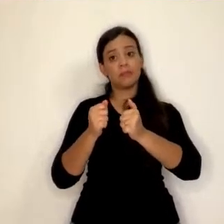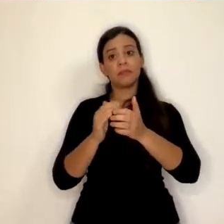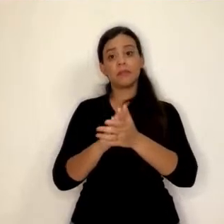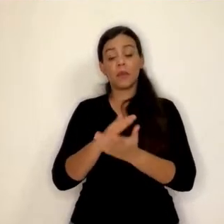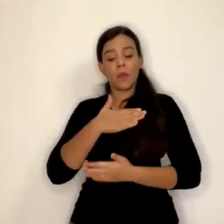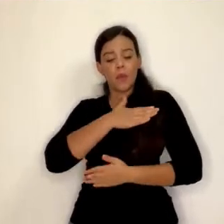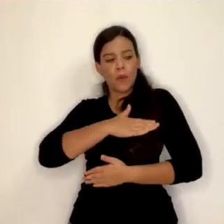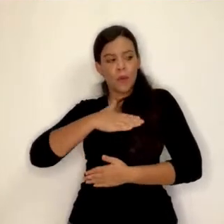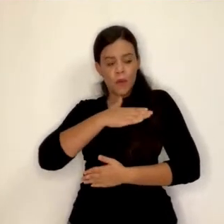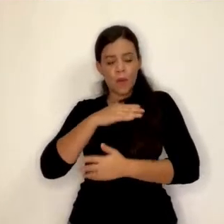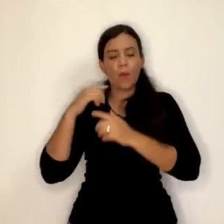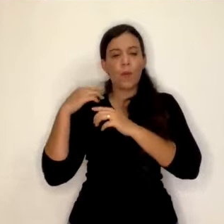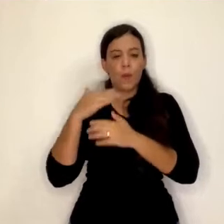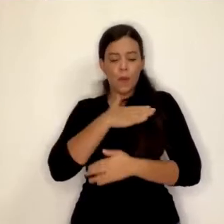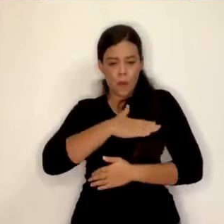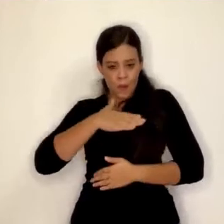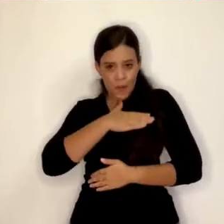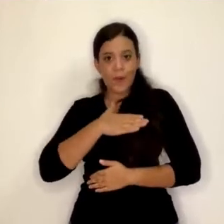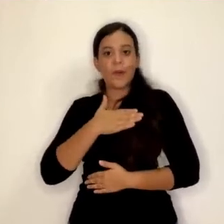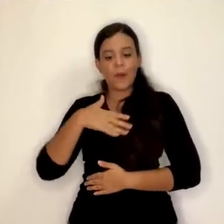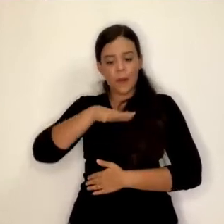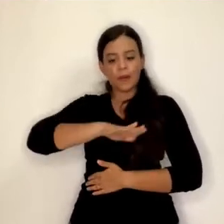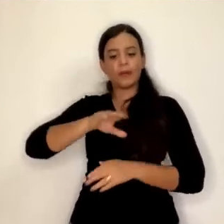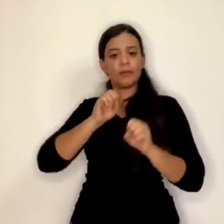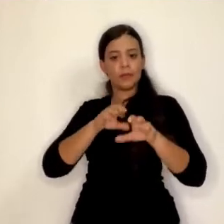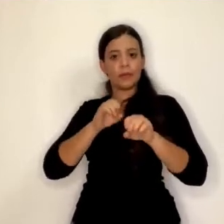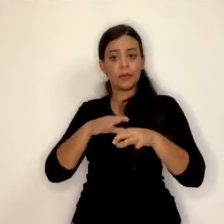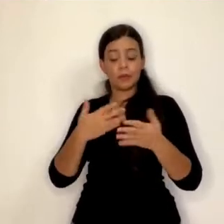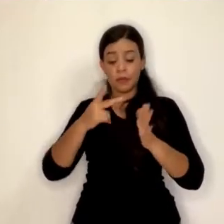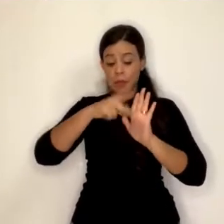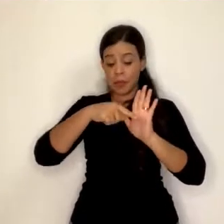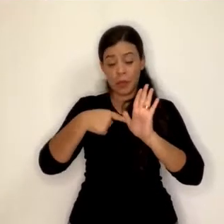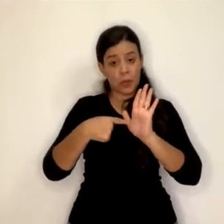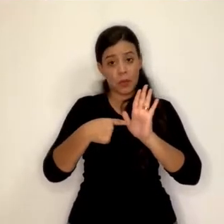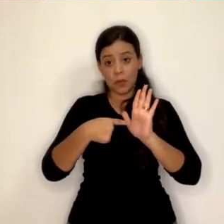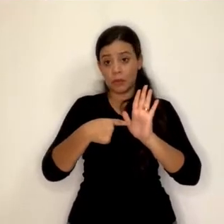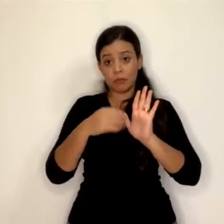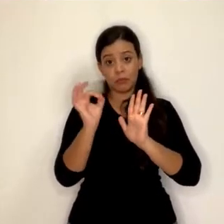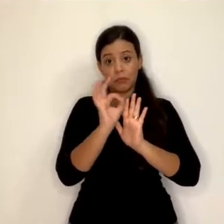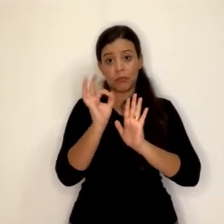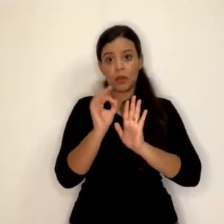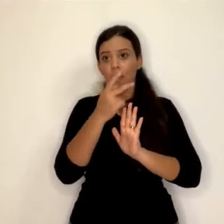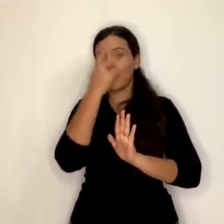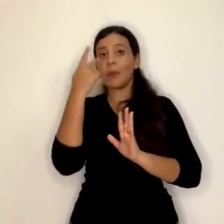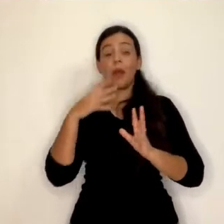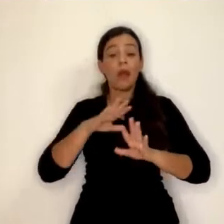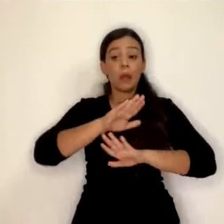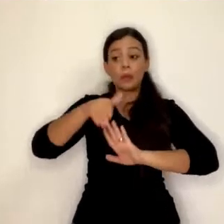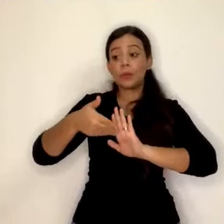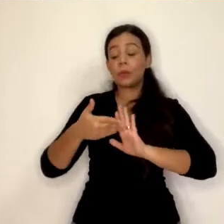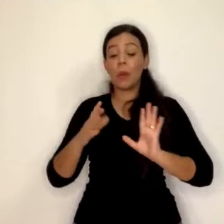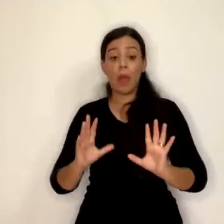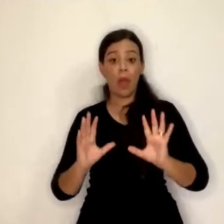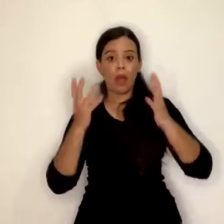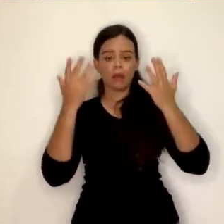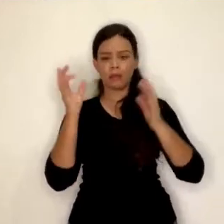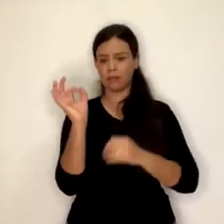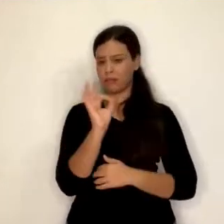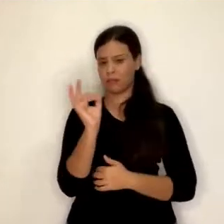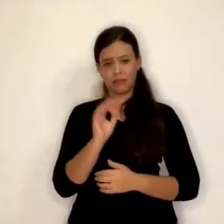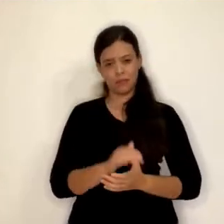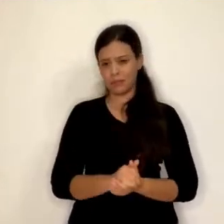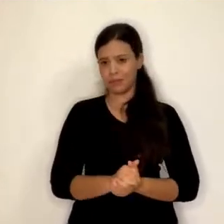and it will demand people who are very committed with educational training. Nobody is going